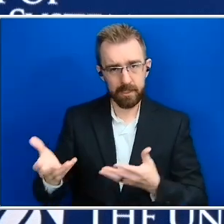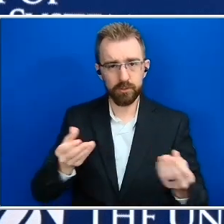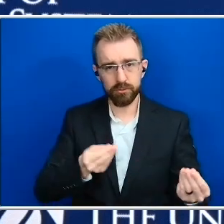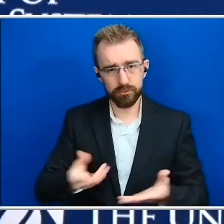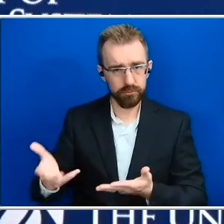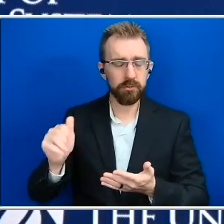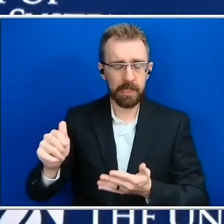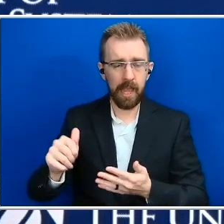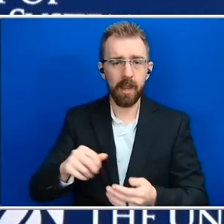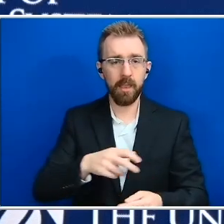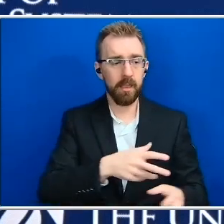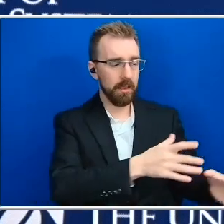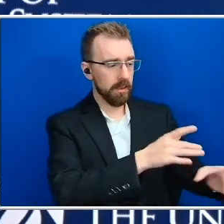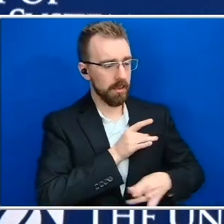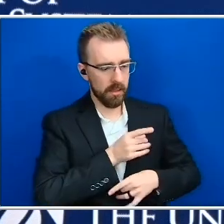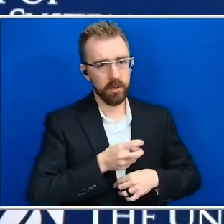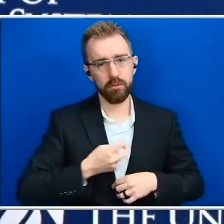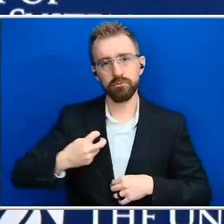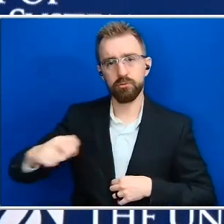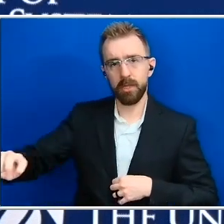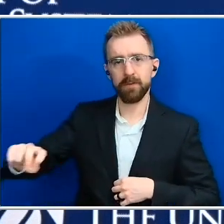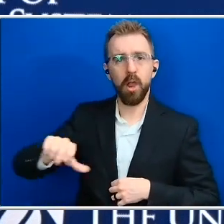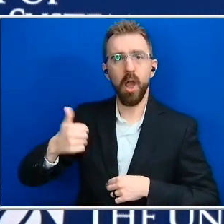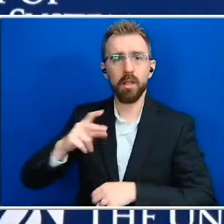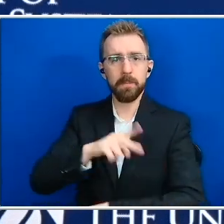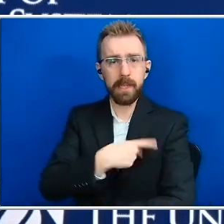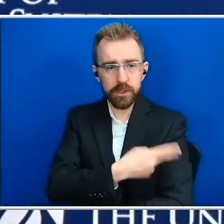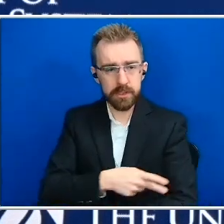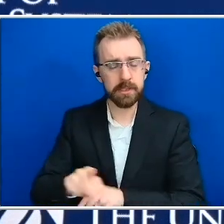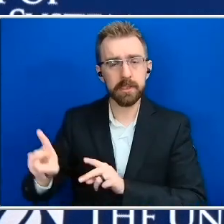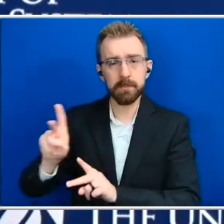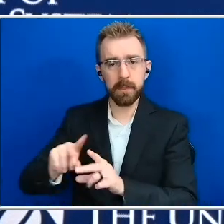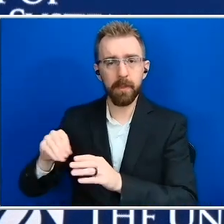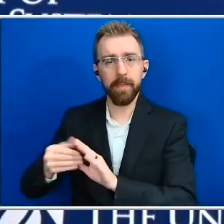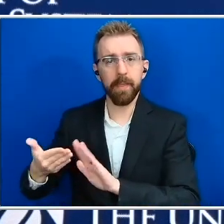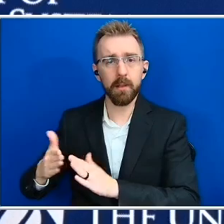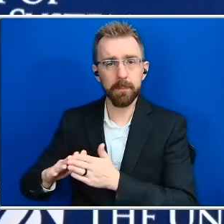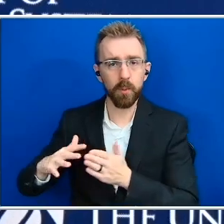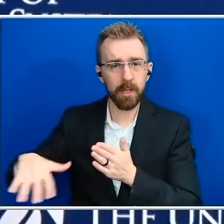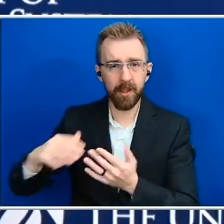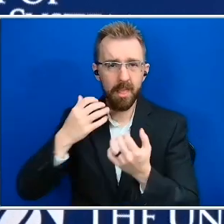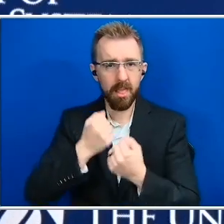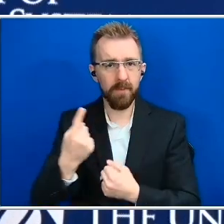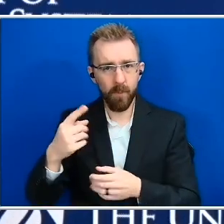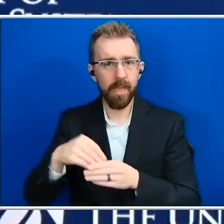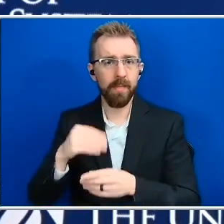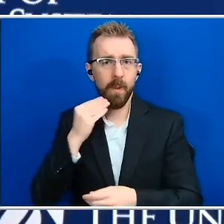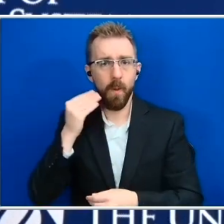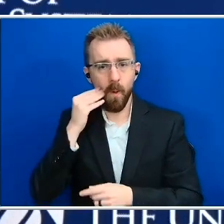can transfer it to people in the community, their loved ones in their home. We have a robust